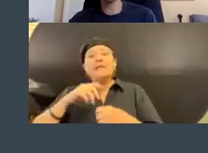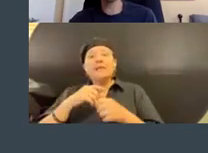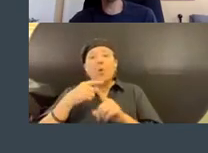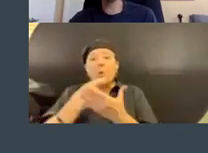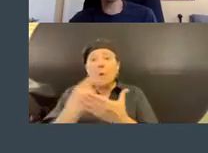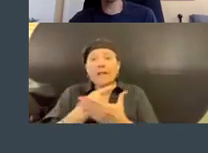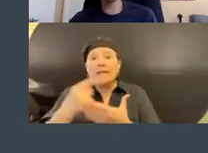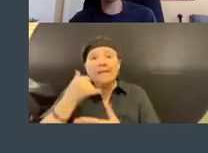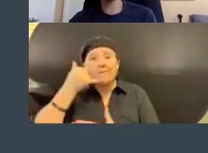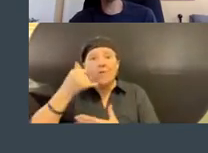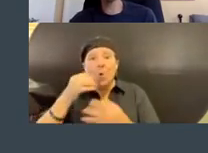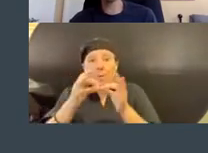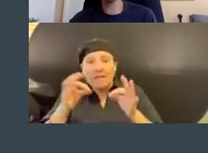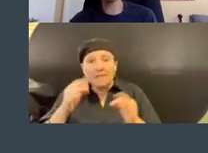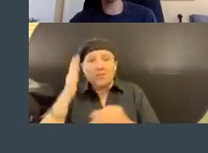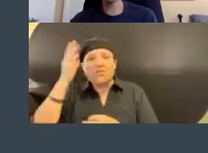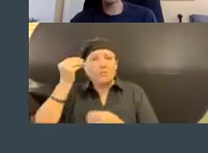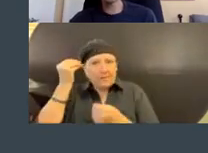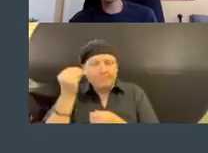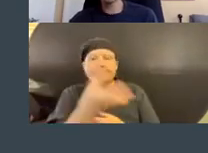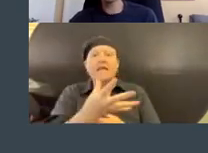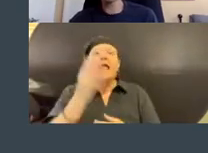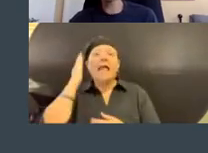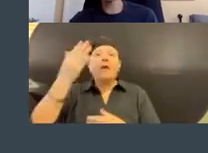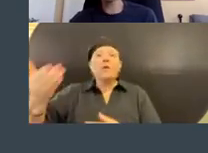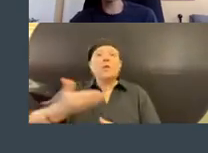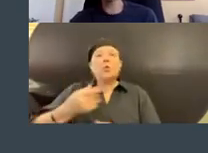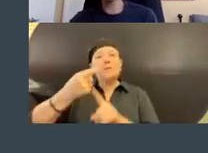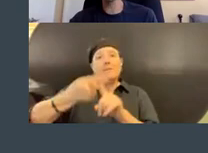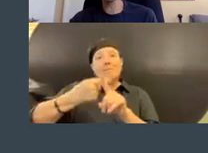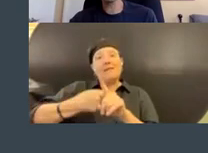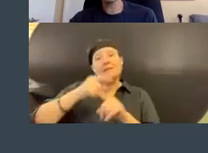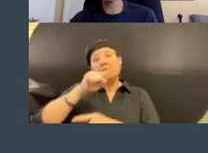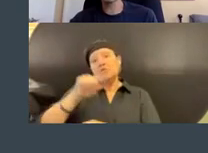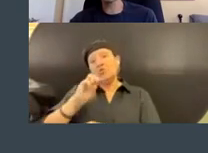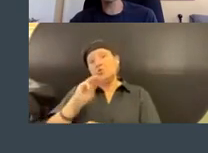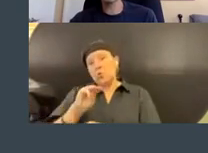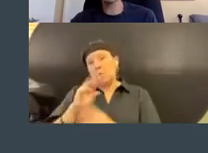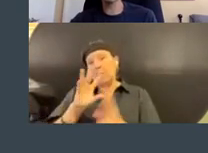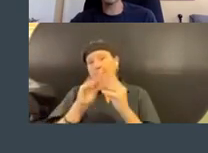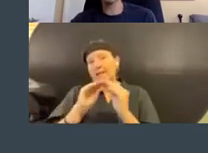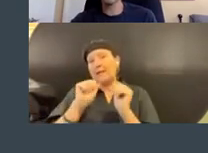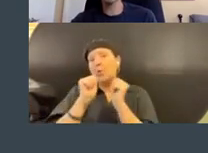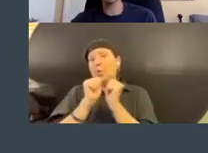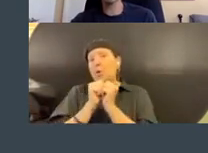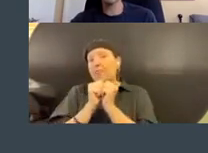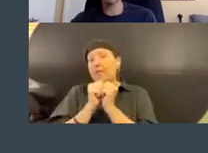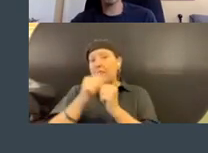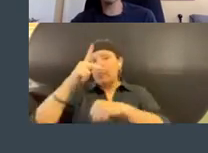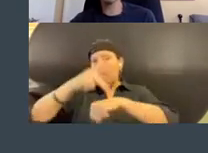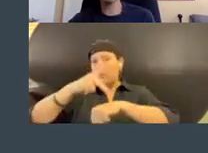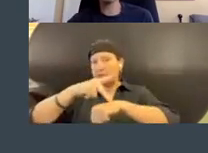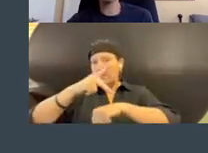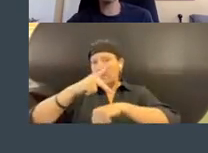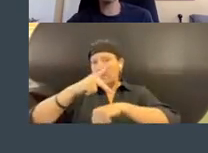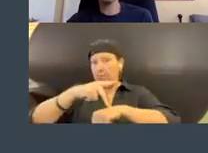continue to host the monthly Zooming with the principal, which we'll schedule those dates, set up the Zoom, and then we'll post